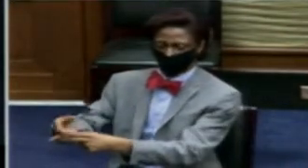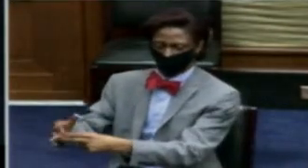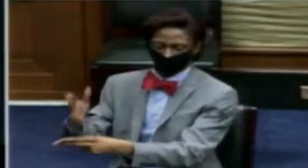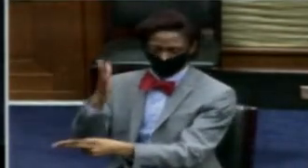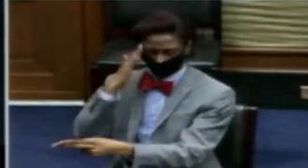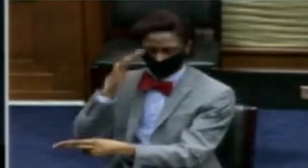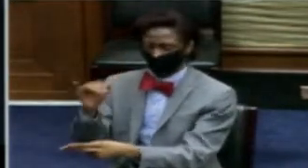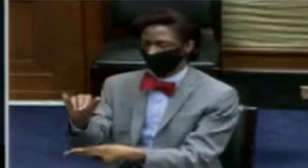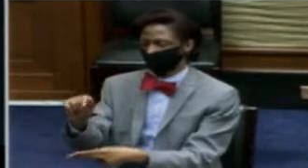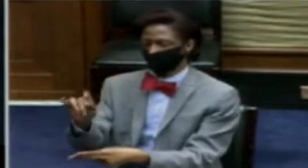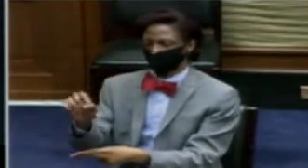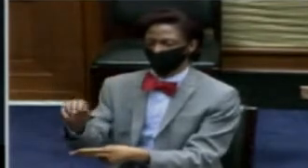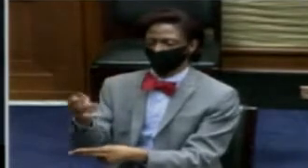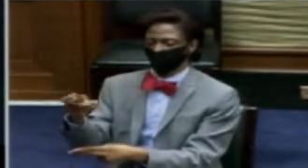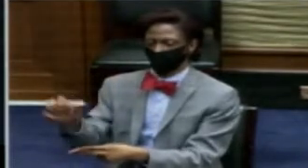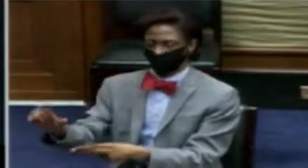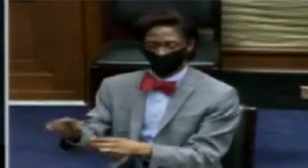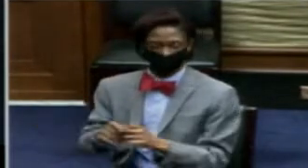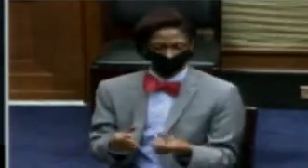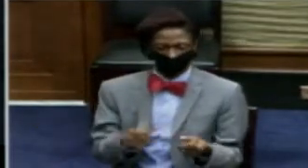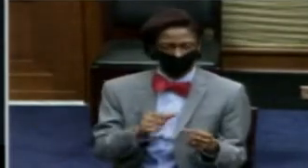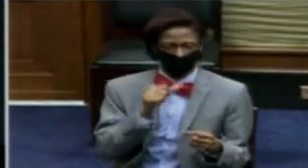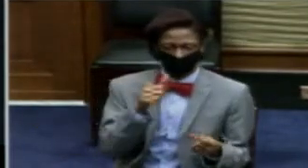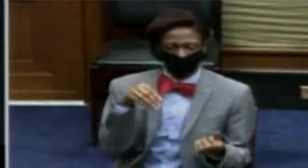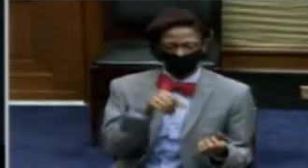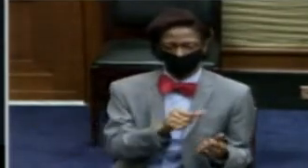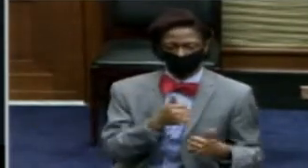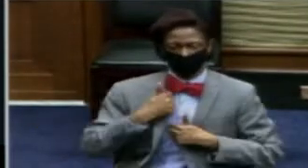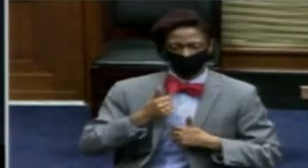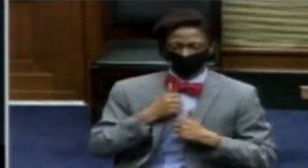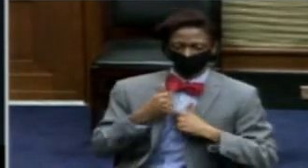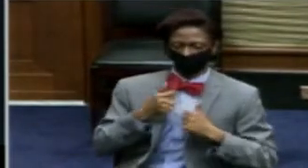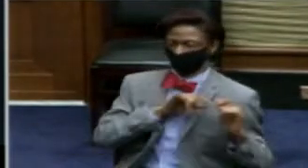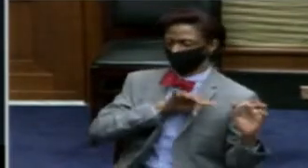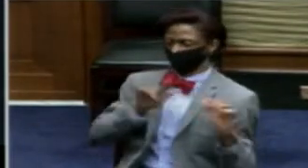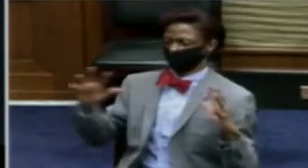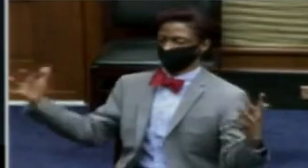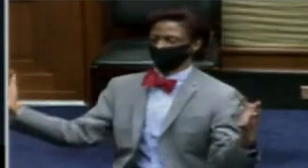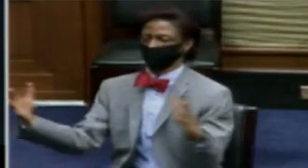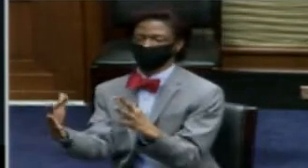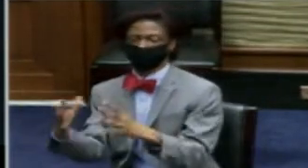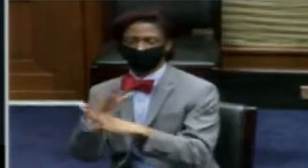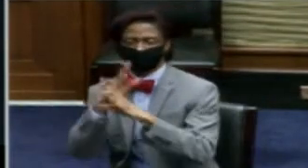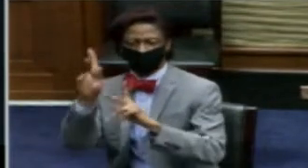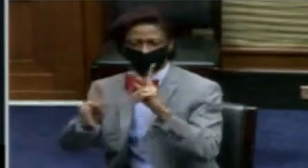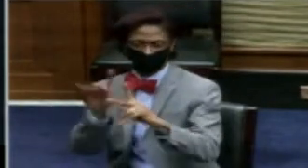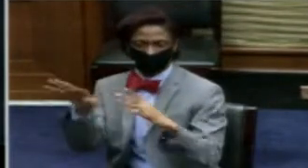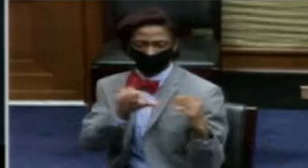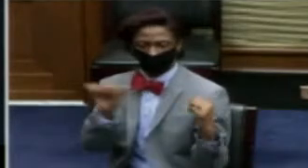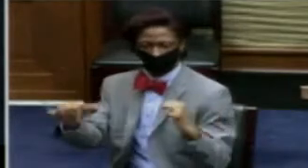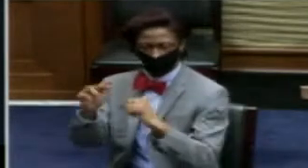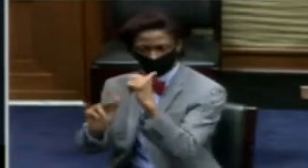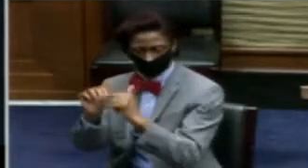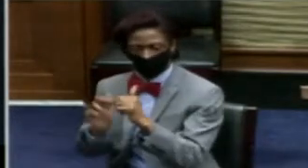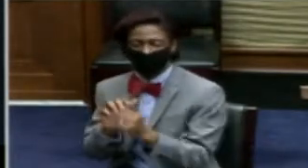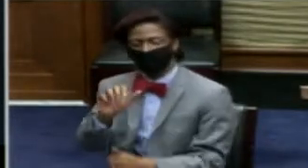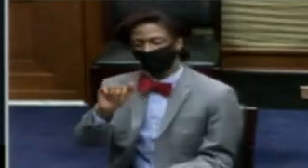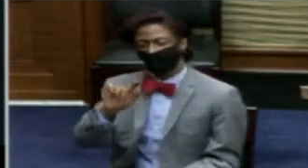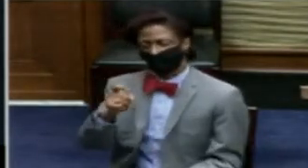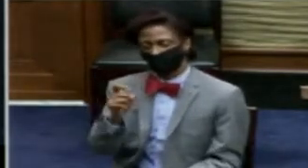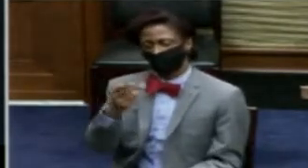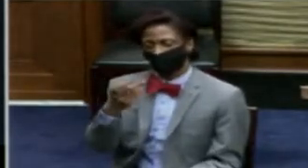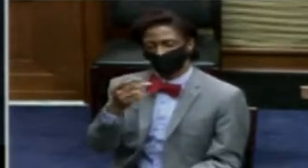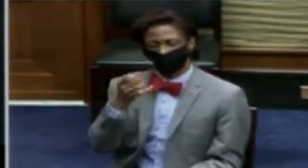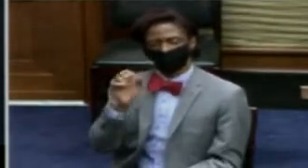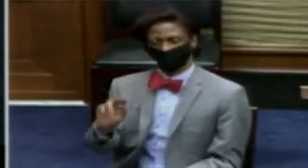Hall, when a rowdy mob of unpaid soldiers surrounded the building and prevented delegates from leaving. Alexander Hamilton, who was also present in